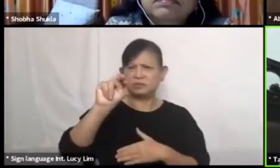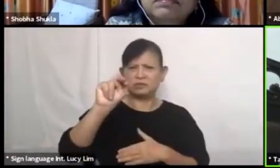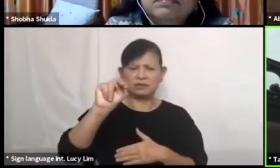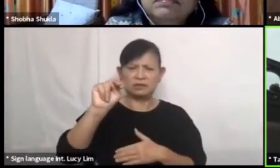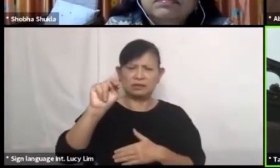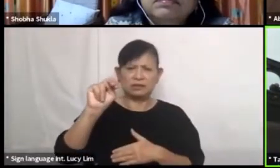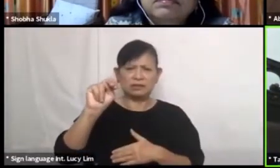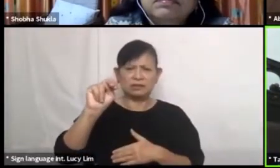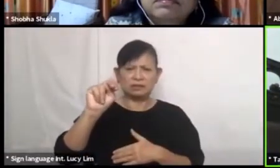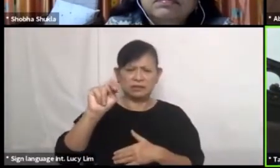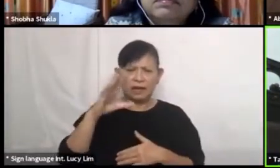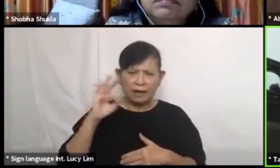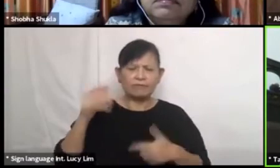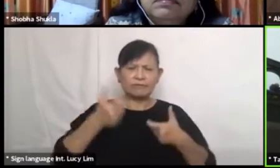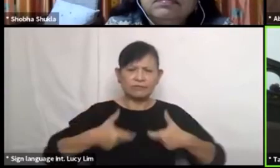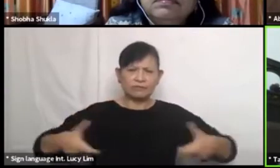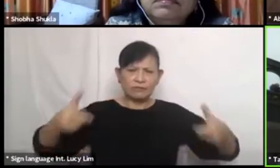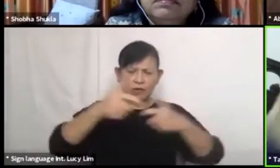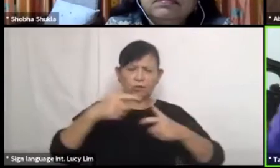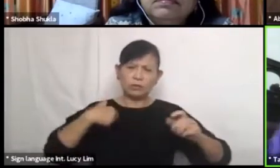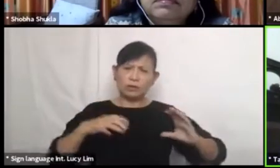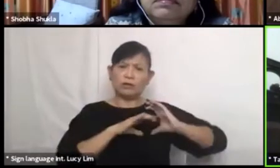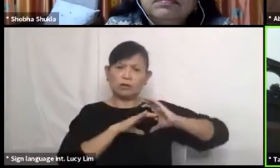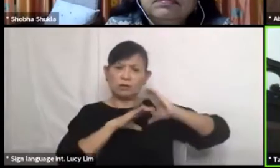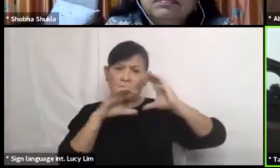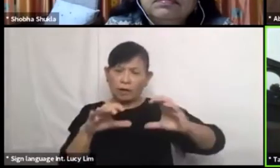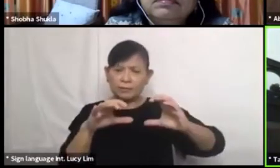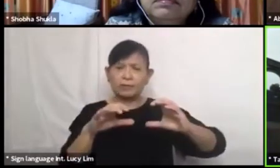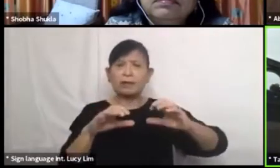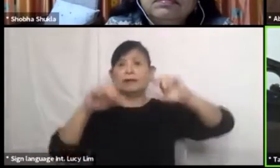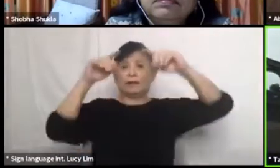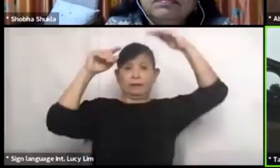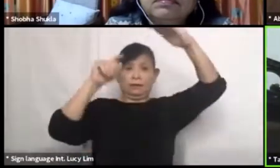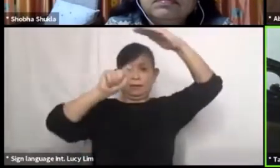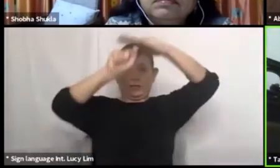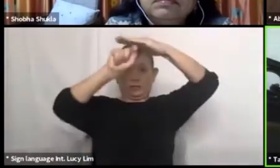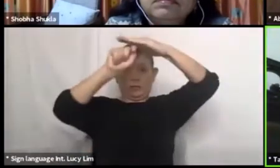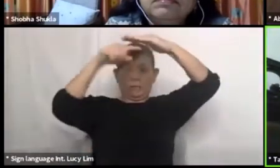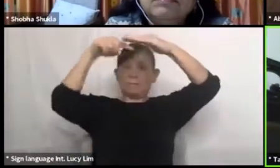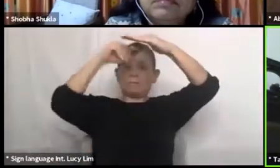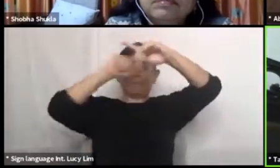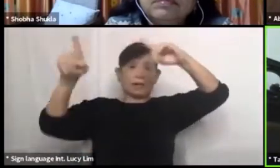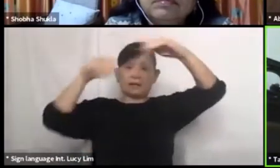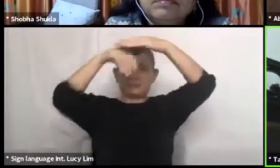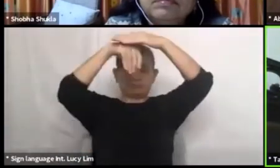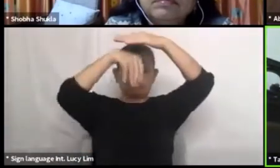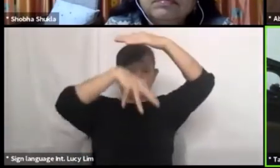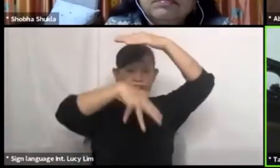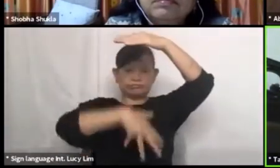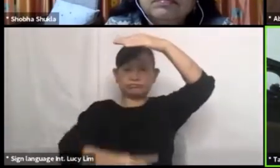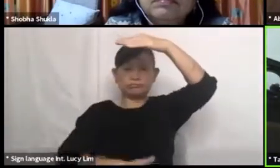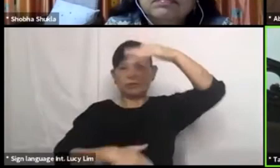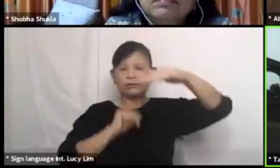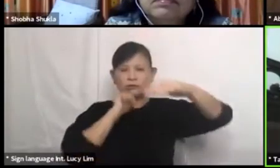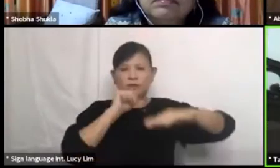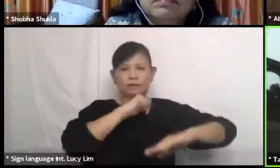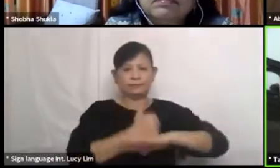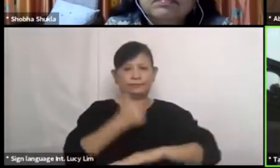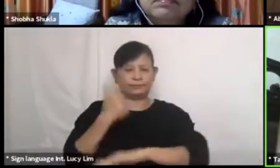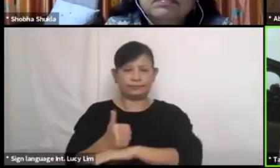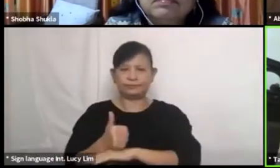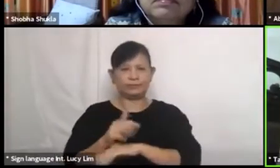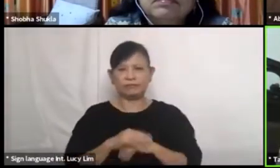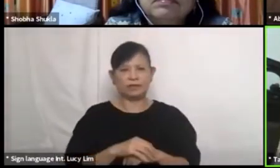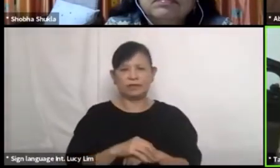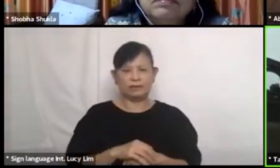and we commit to implementing them, it does not trickle down to the grassroots level. So pretty much I've stopped working on the